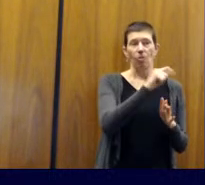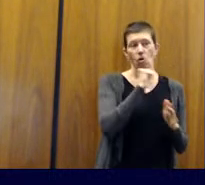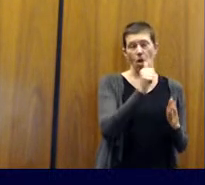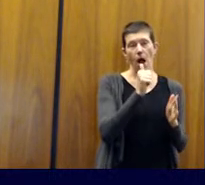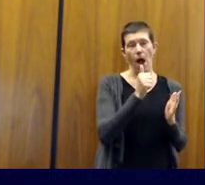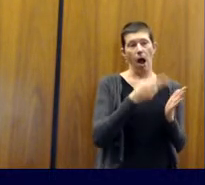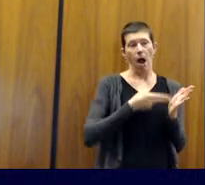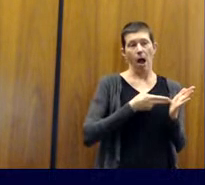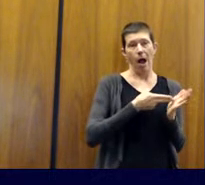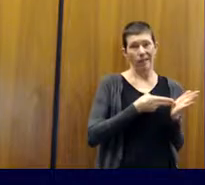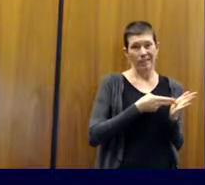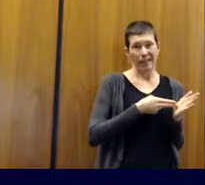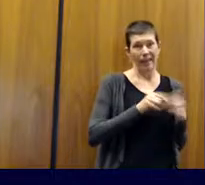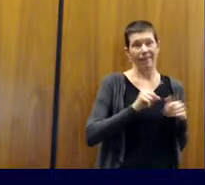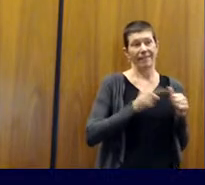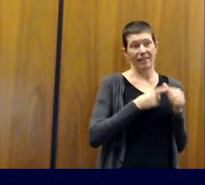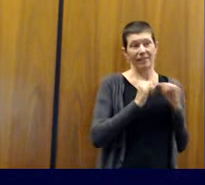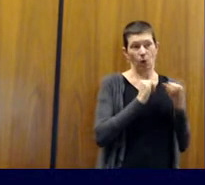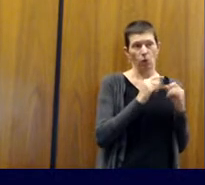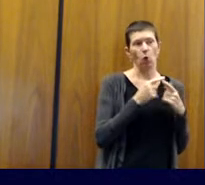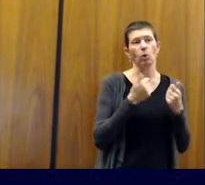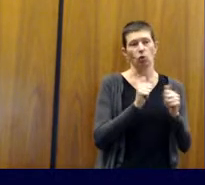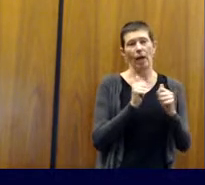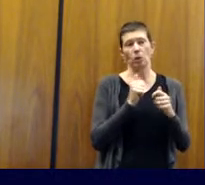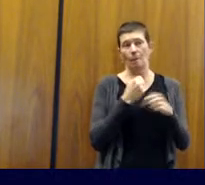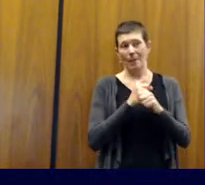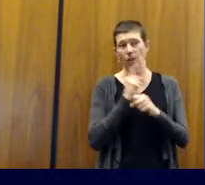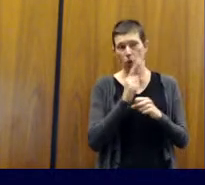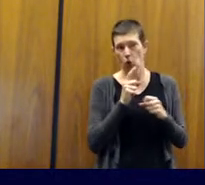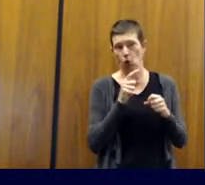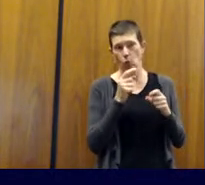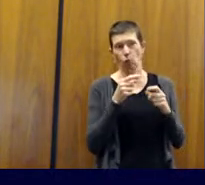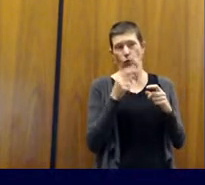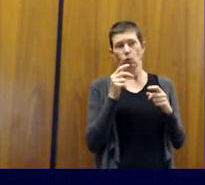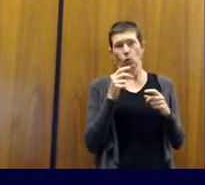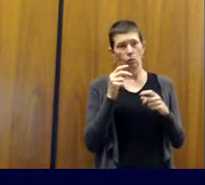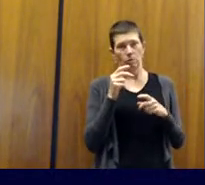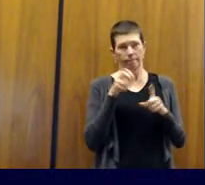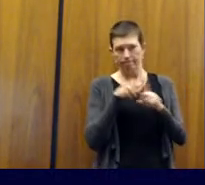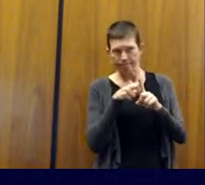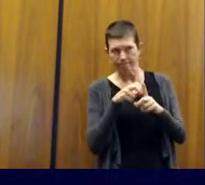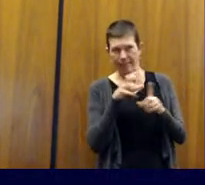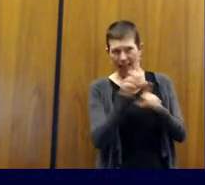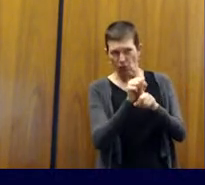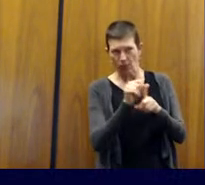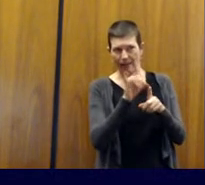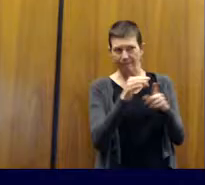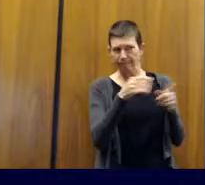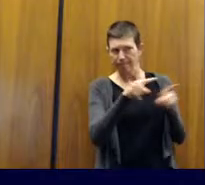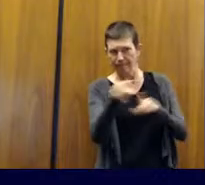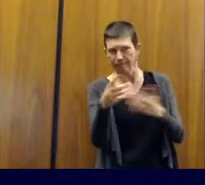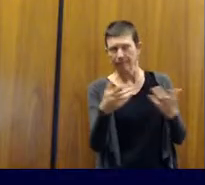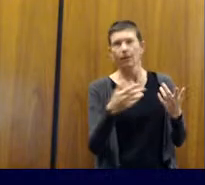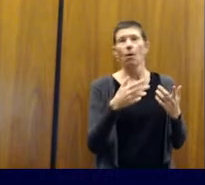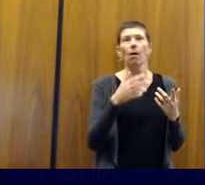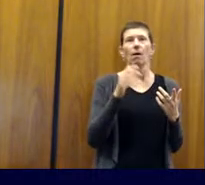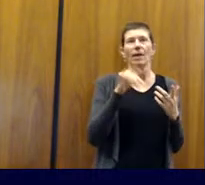in the initial phases, so we try to catch them on the backside phases as well. That's kind of where we're at in a nutshell.